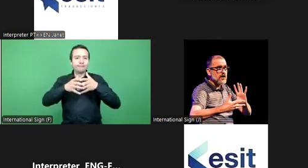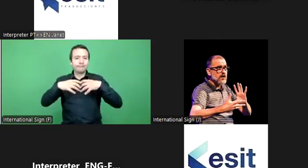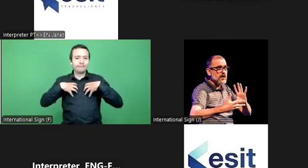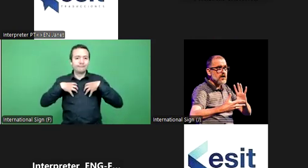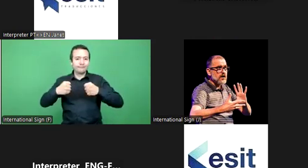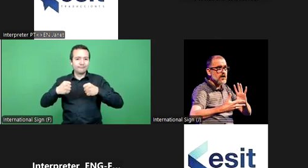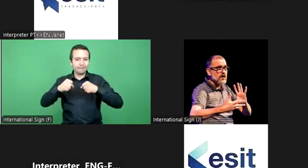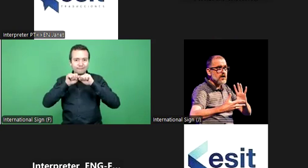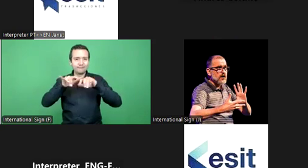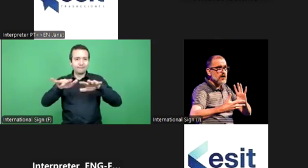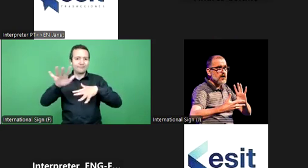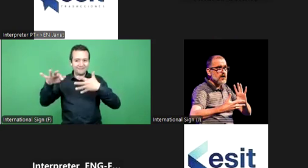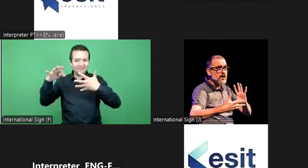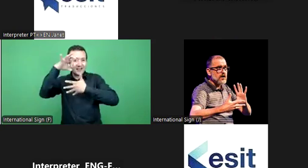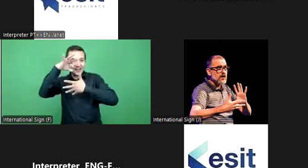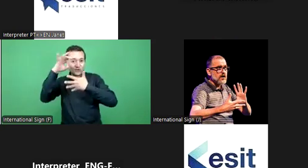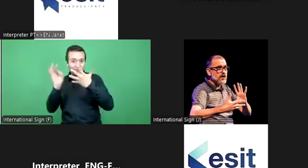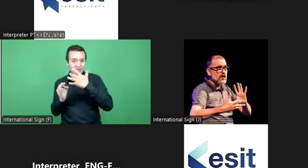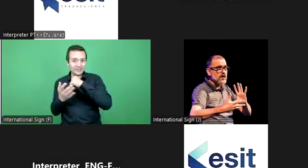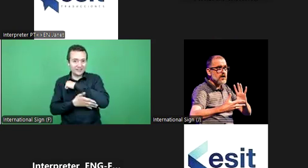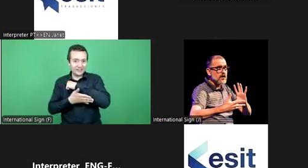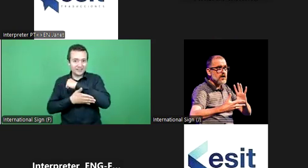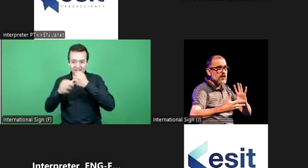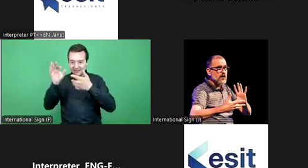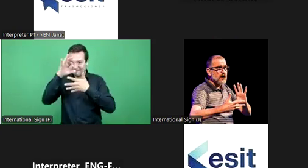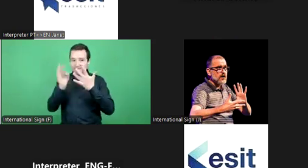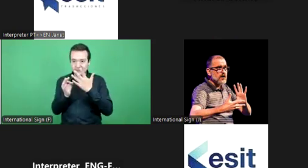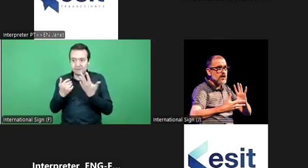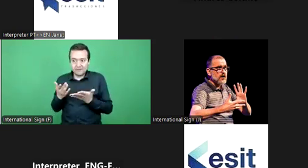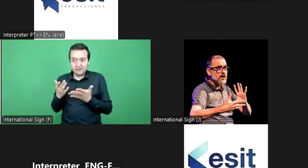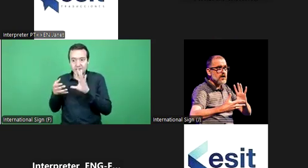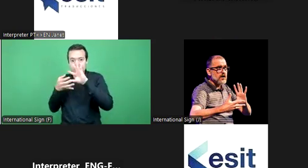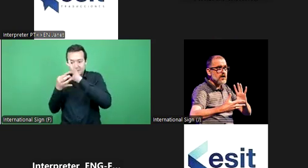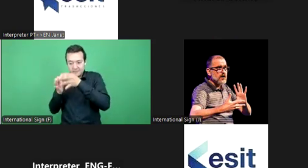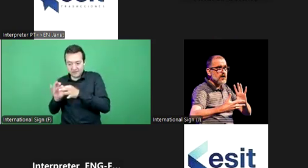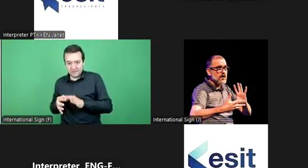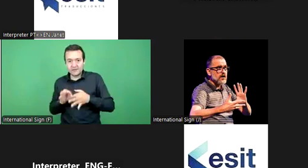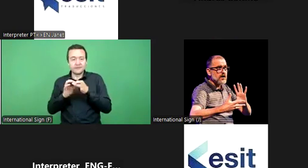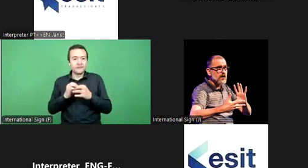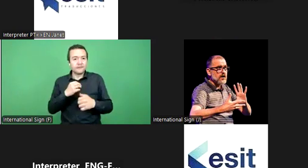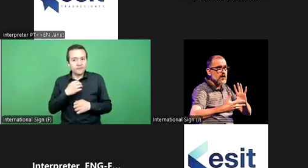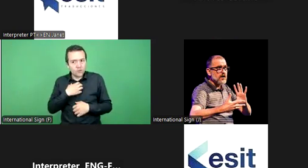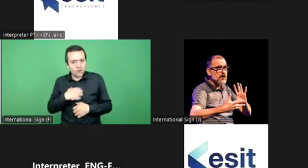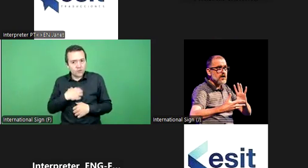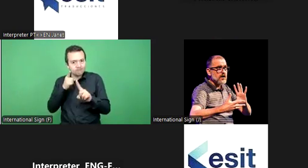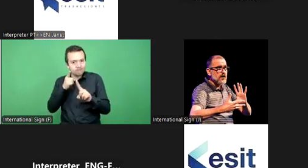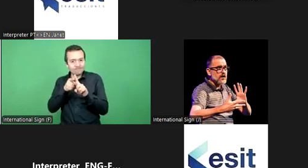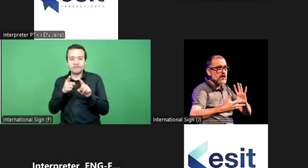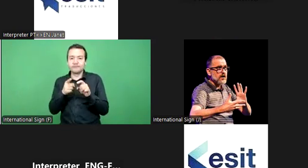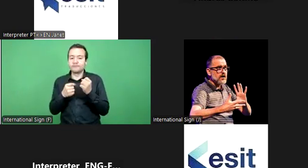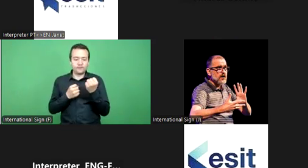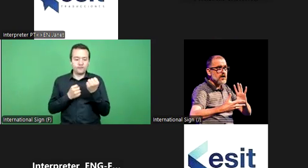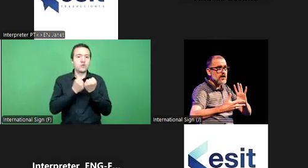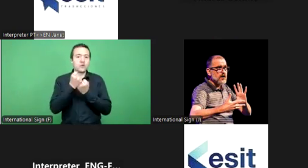I think if we were to build on that foundation and strengthen these relationships, we are able to